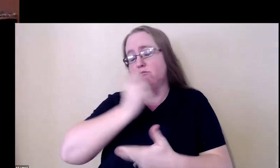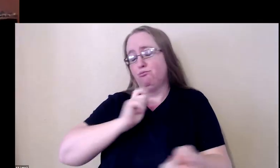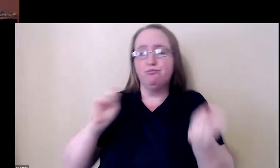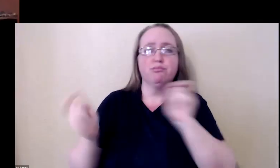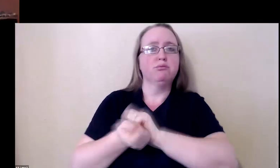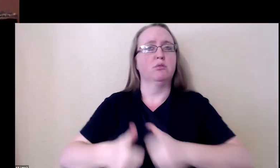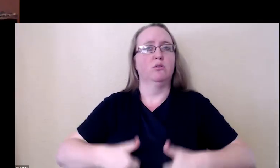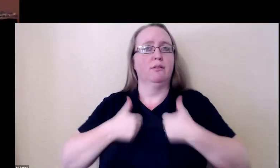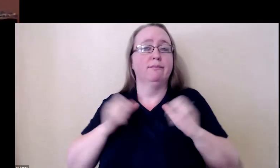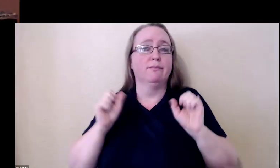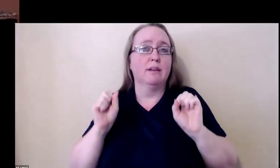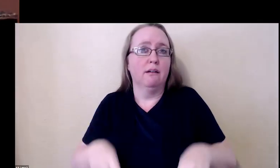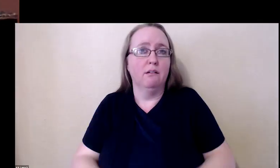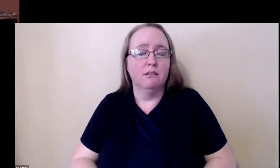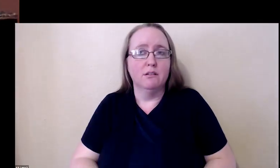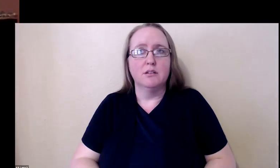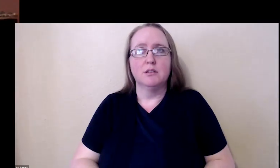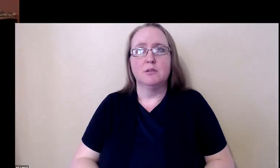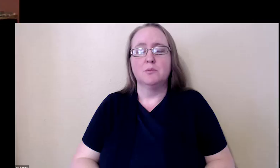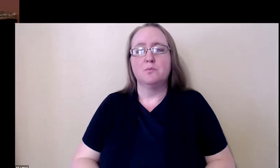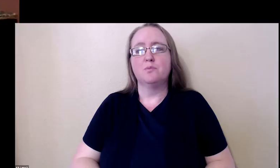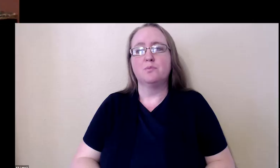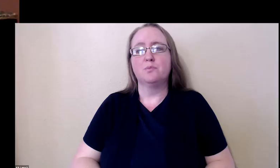so what we had noted was that